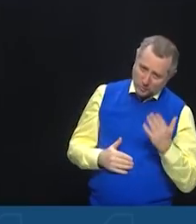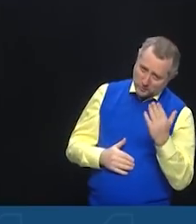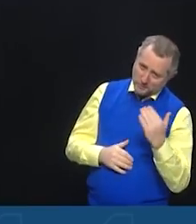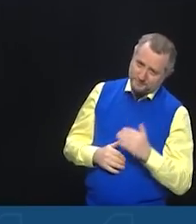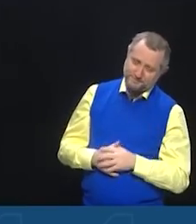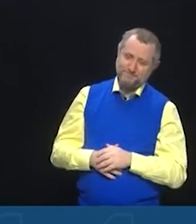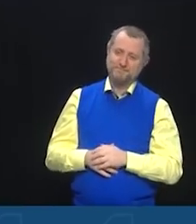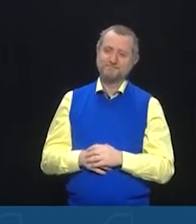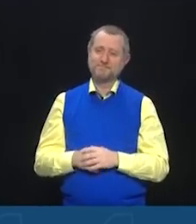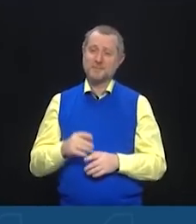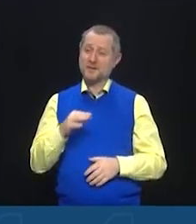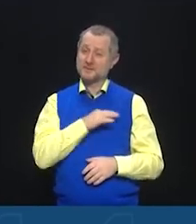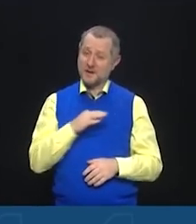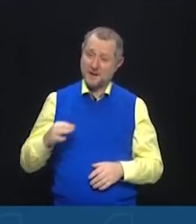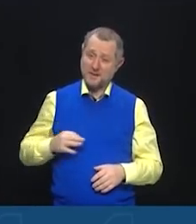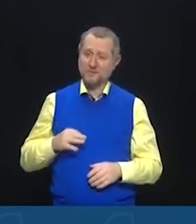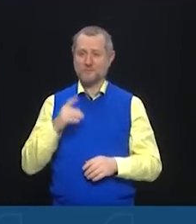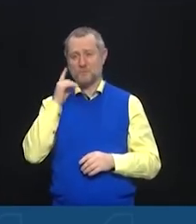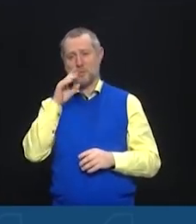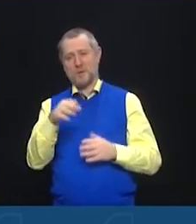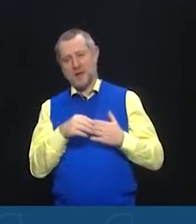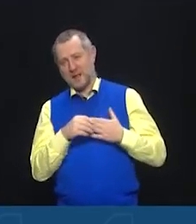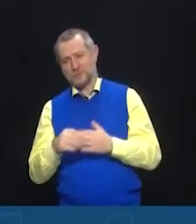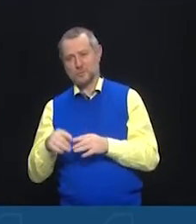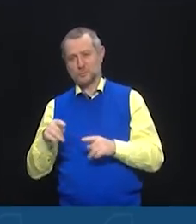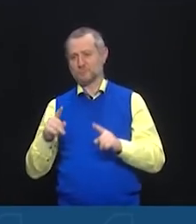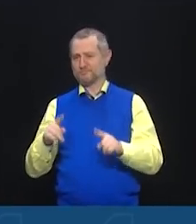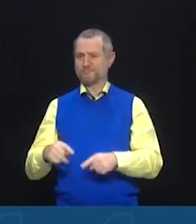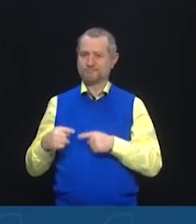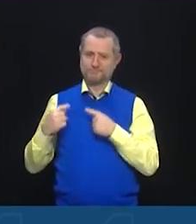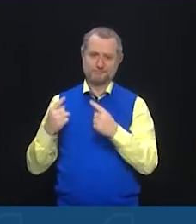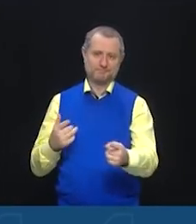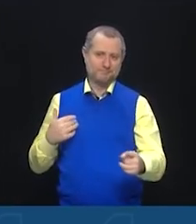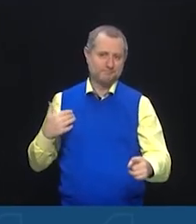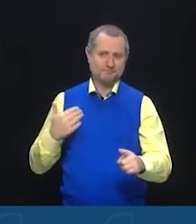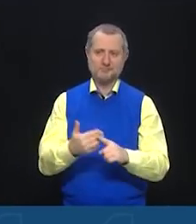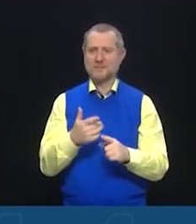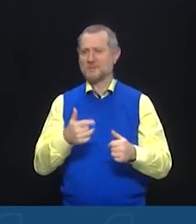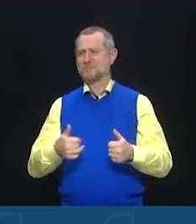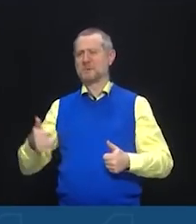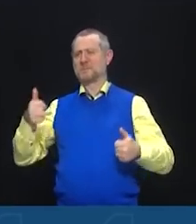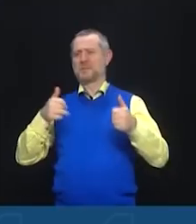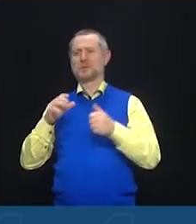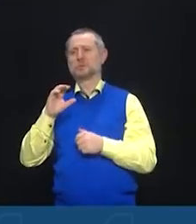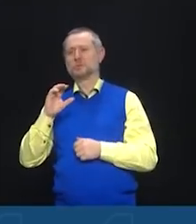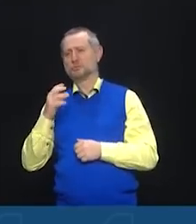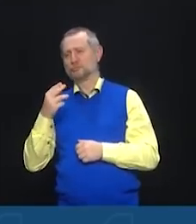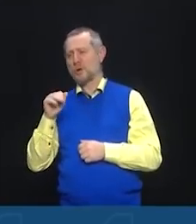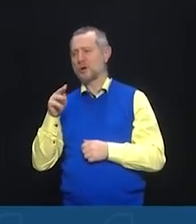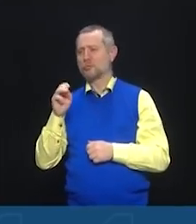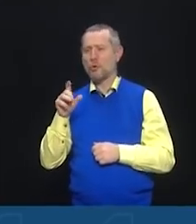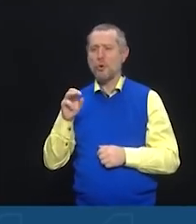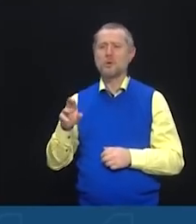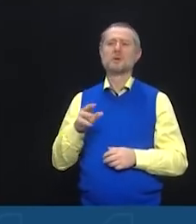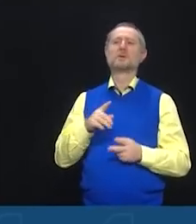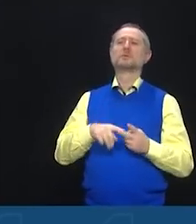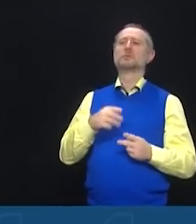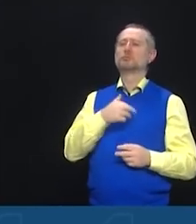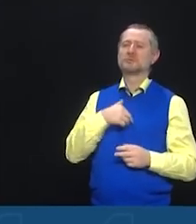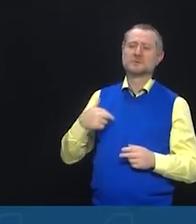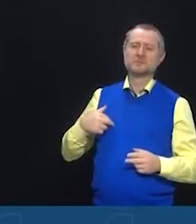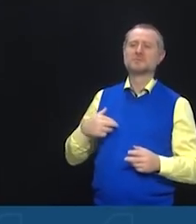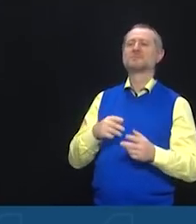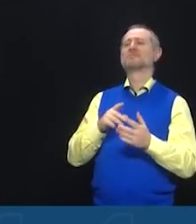her staff for leading us through this work, along with our Chancellor and our regents and all the cooperation. We